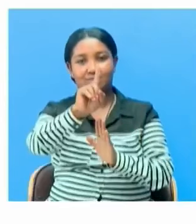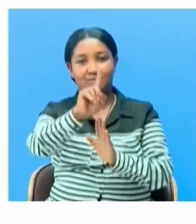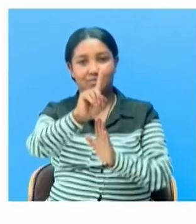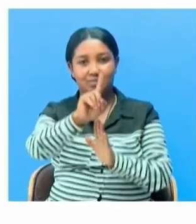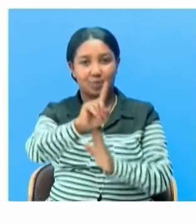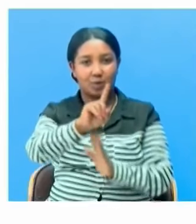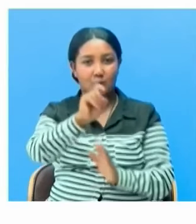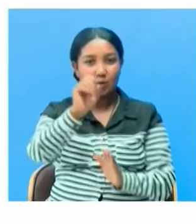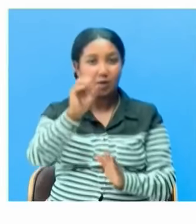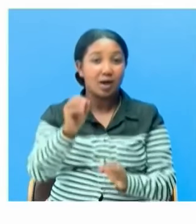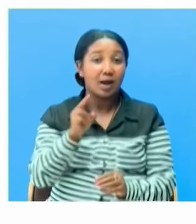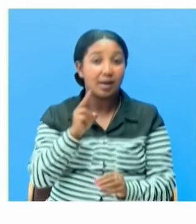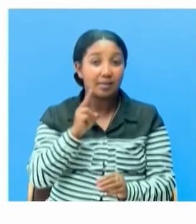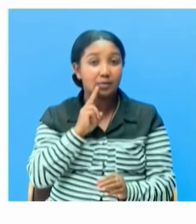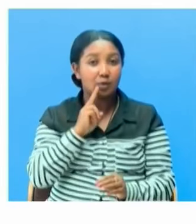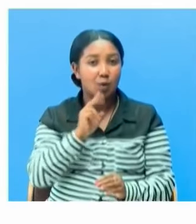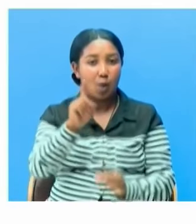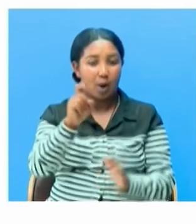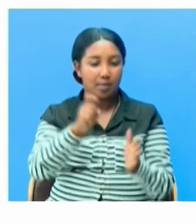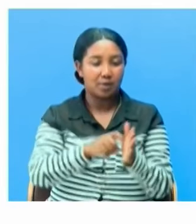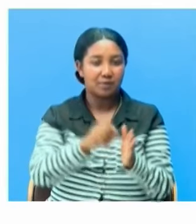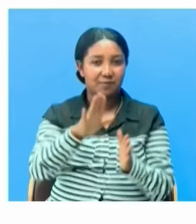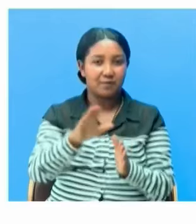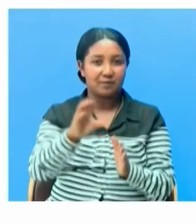Helen is 1.50 meter.